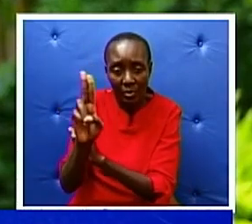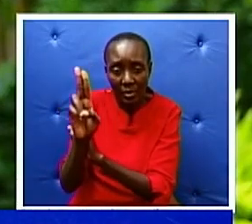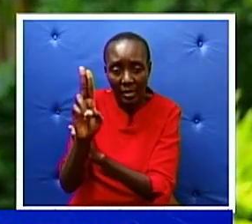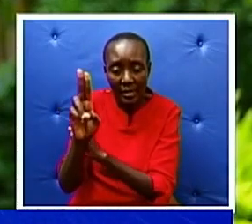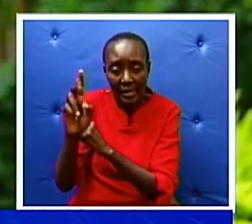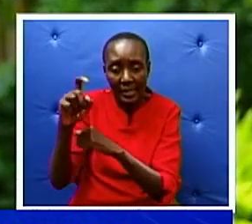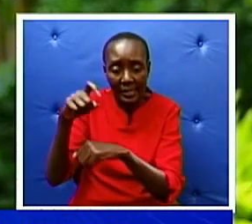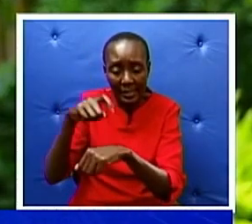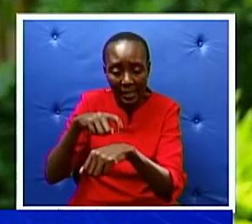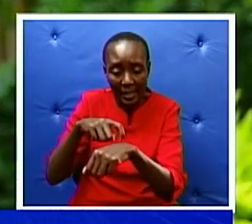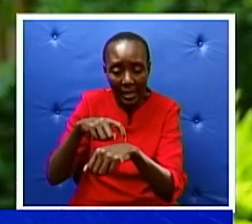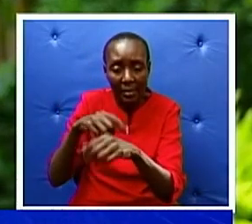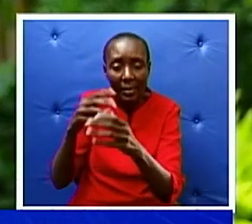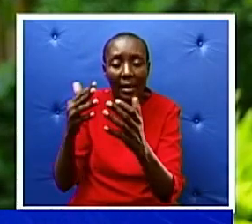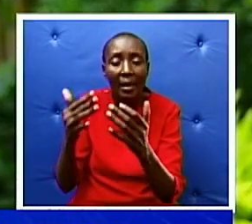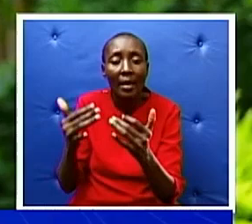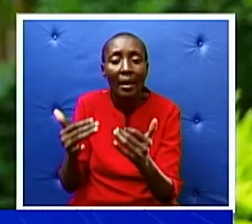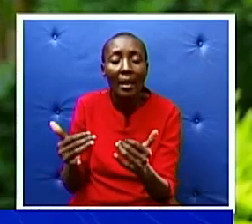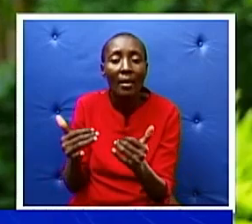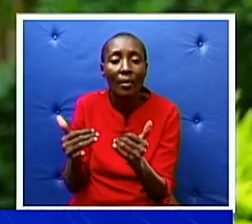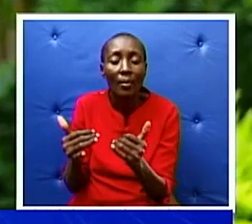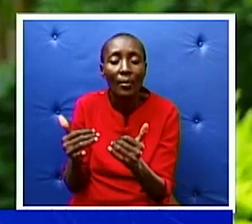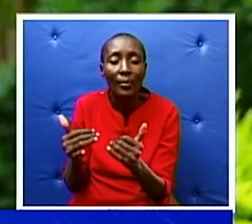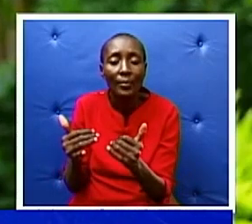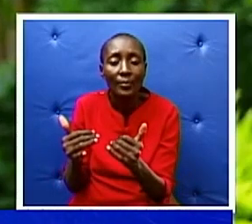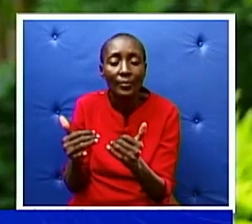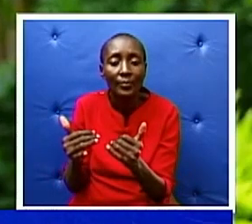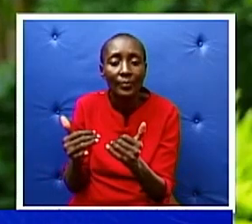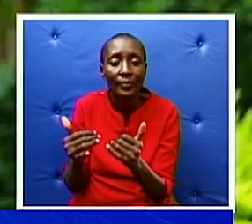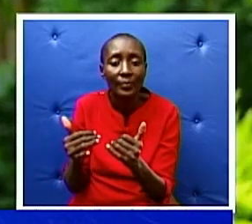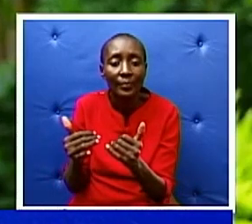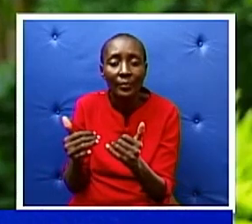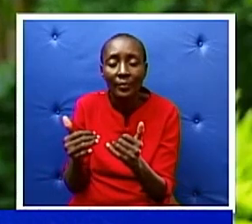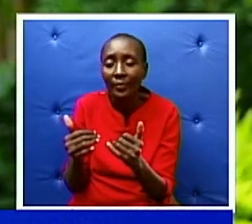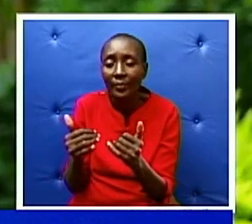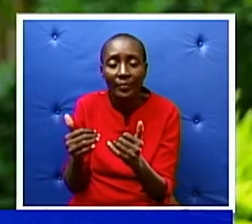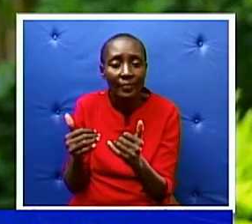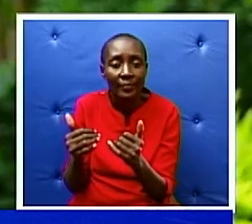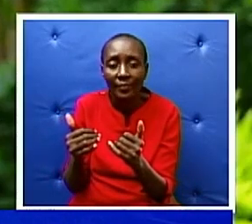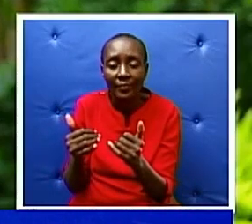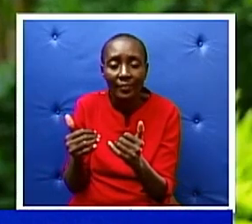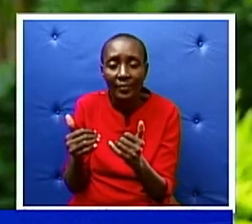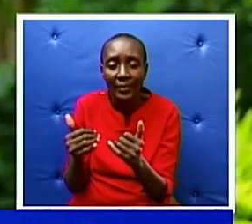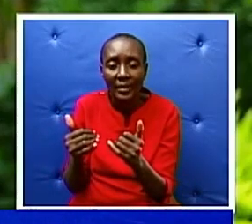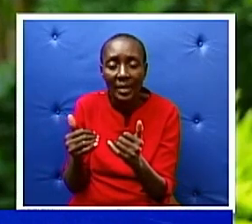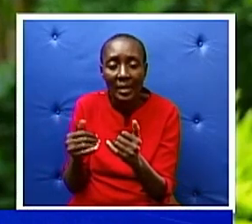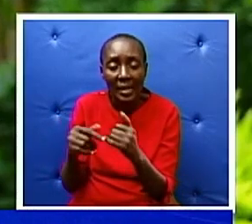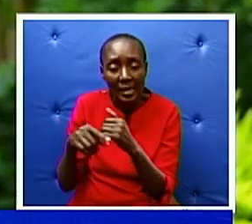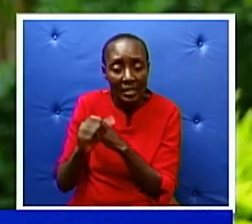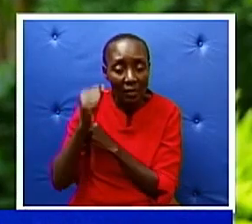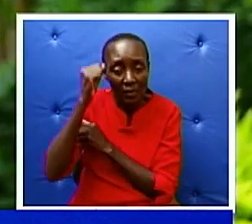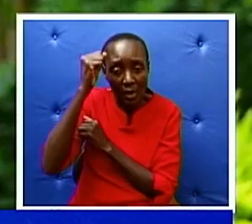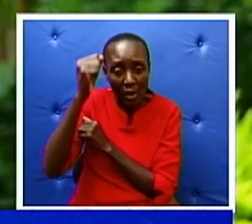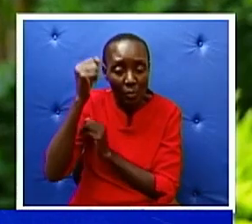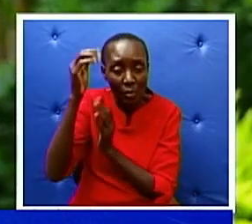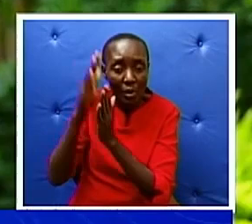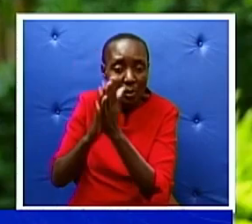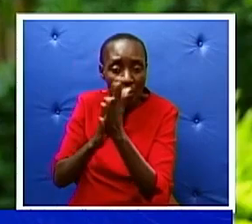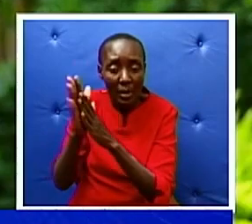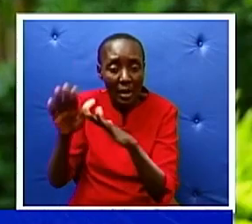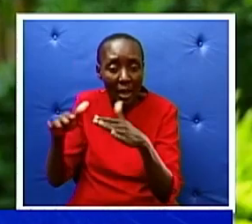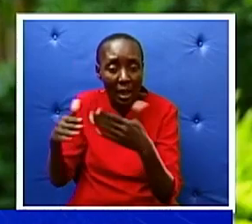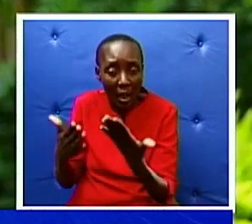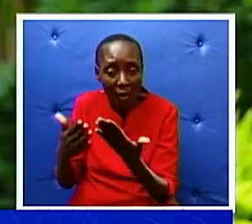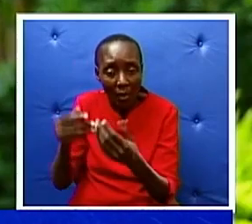during this time. So what is the fate of his political ambition, given that we are only 15 months away